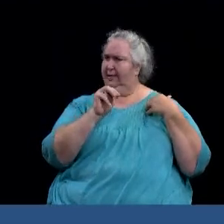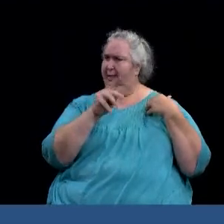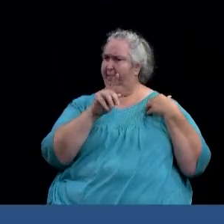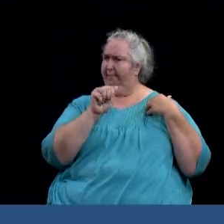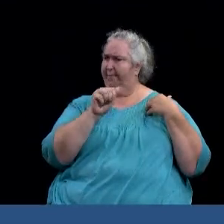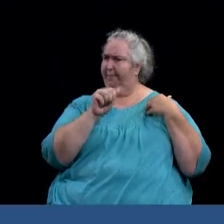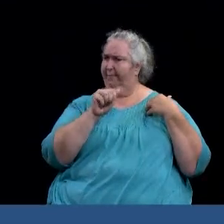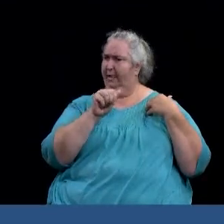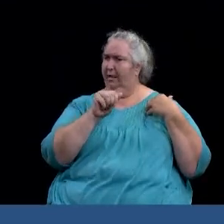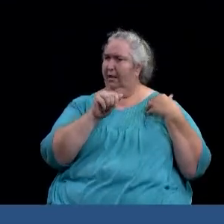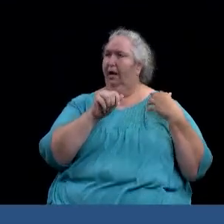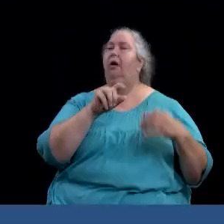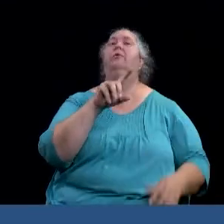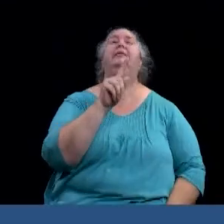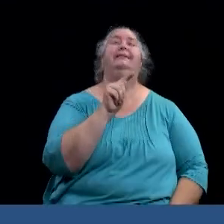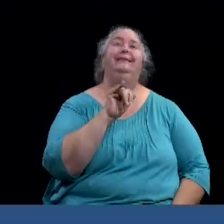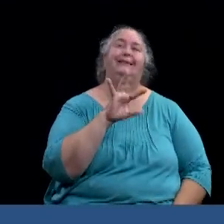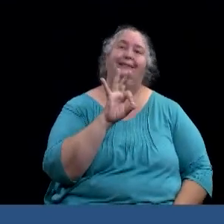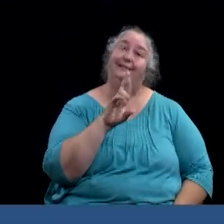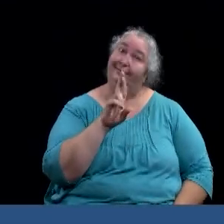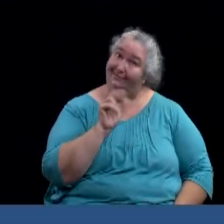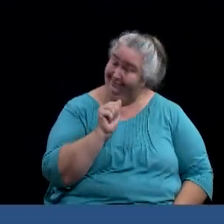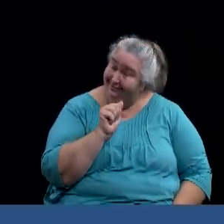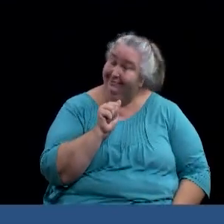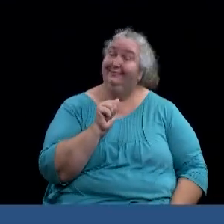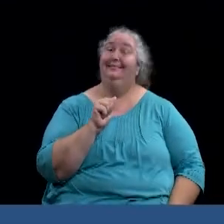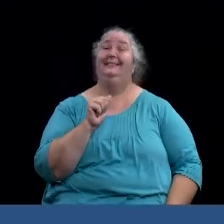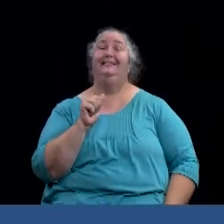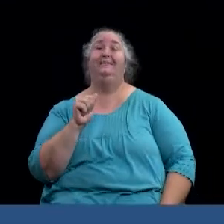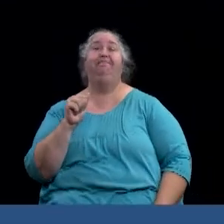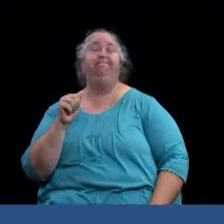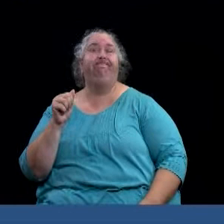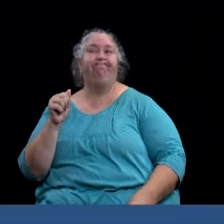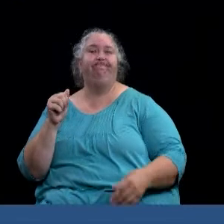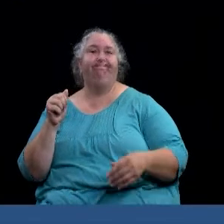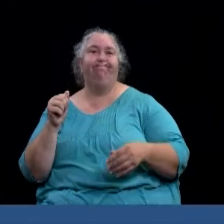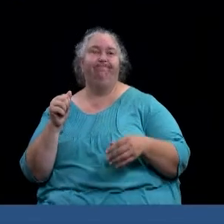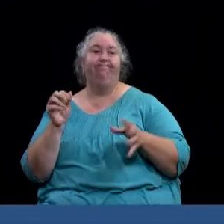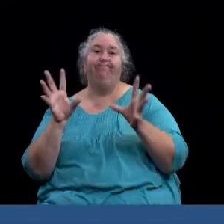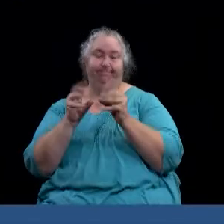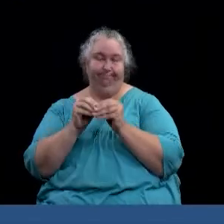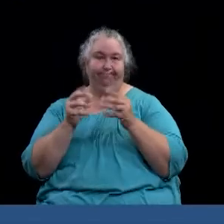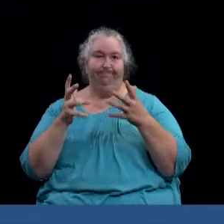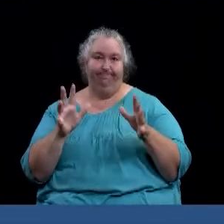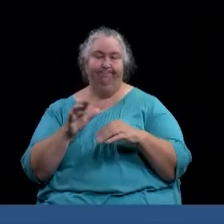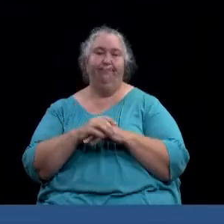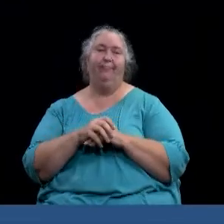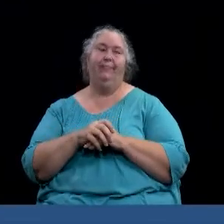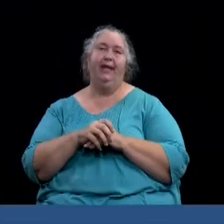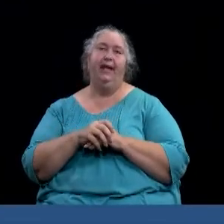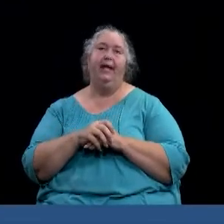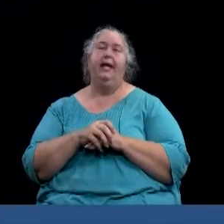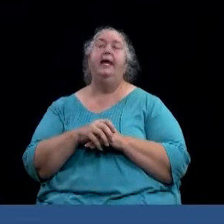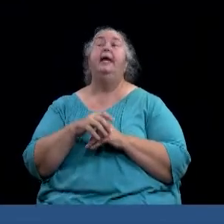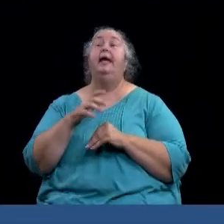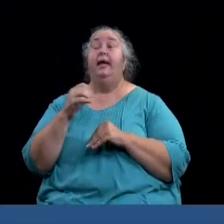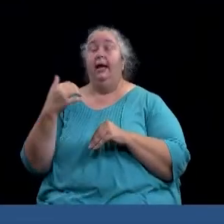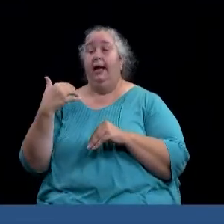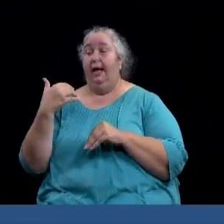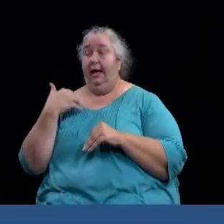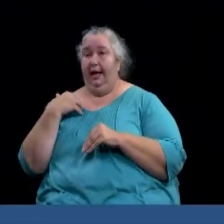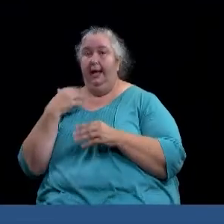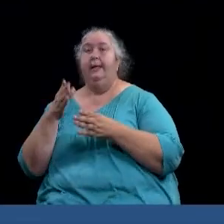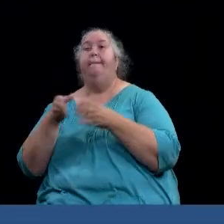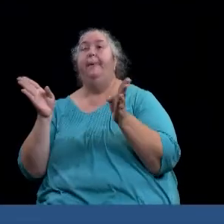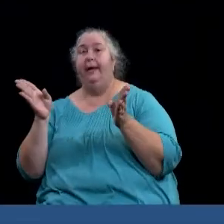Fiscal Responsibility Act requirement. And of course, we had that public hearing. We had no comments.